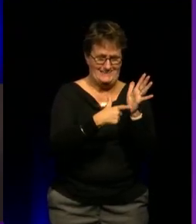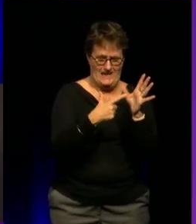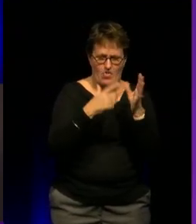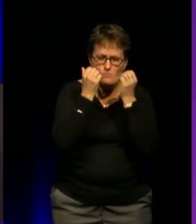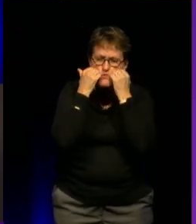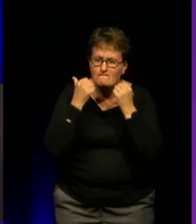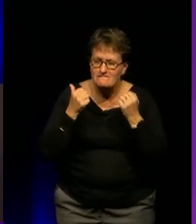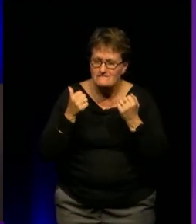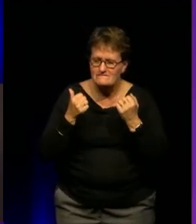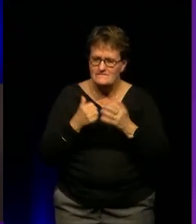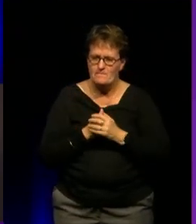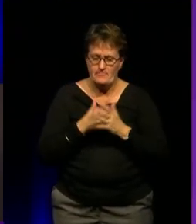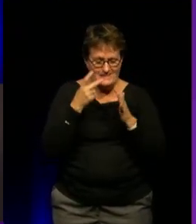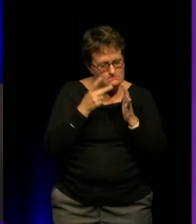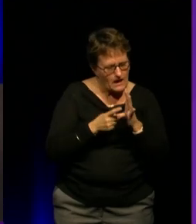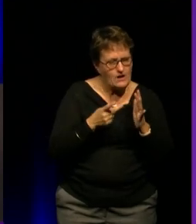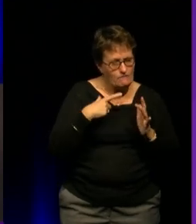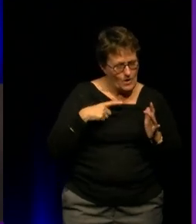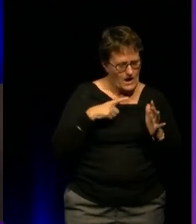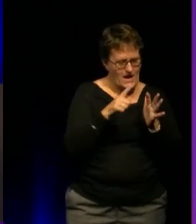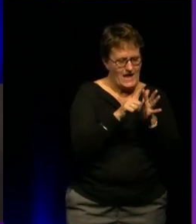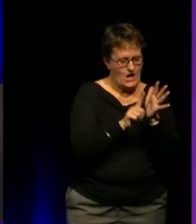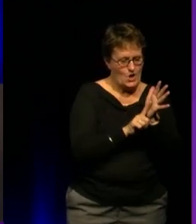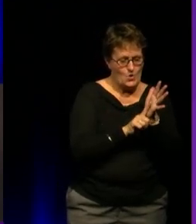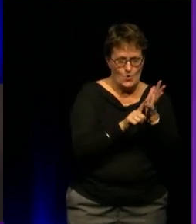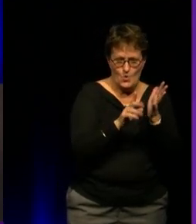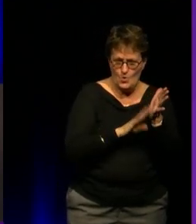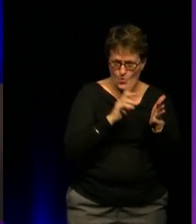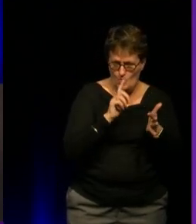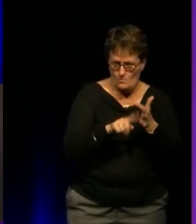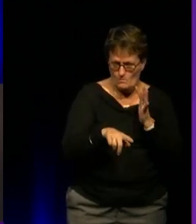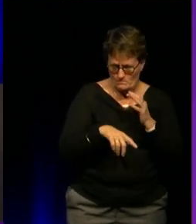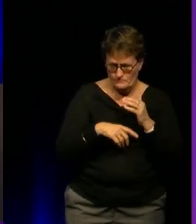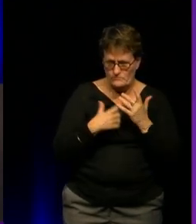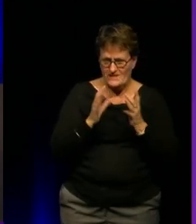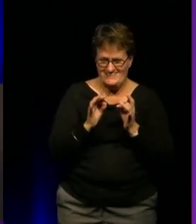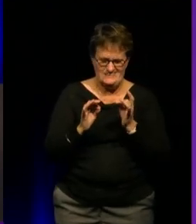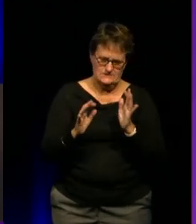is very important. Indeed, that's part of the reason. Allume is one of the first diagnostics companies to be a digital native.